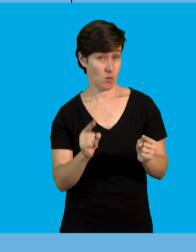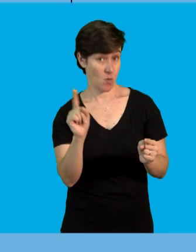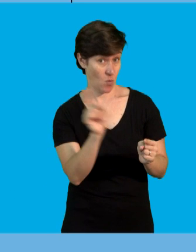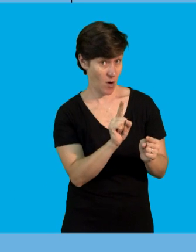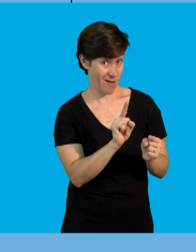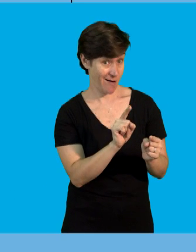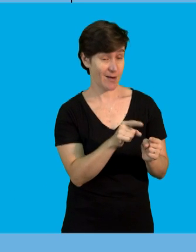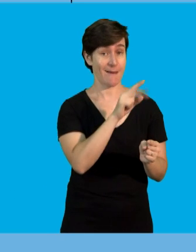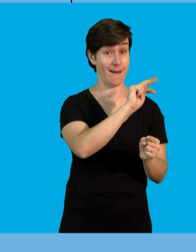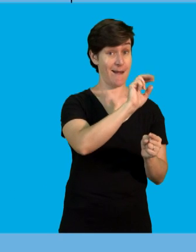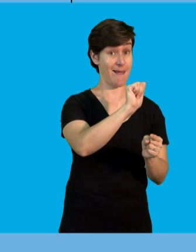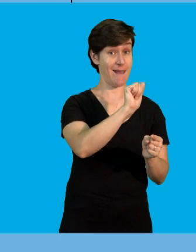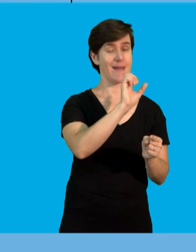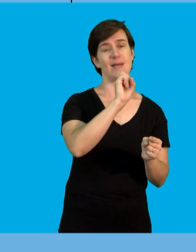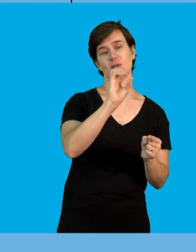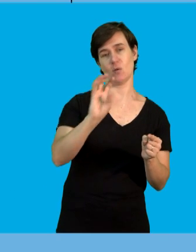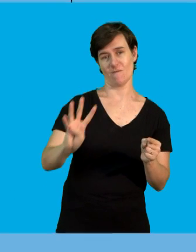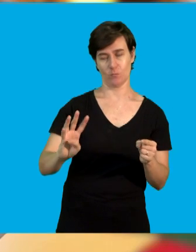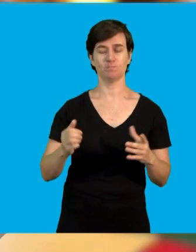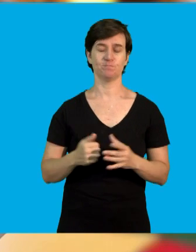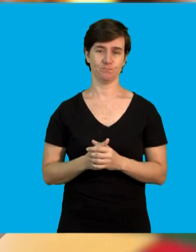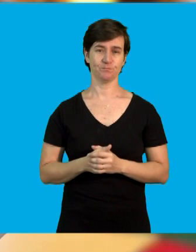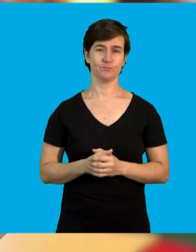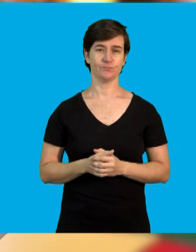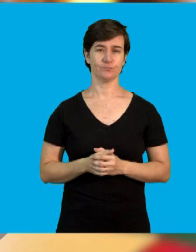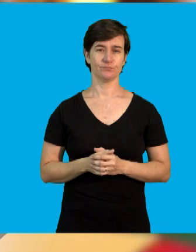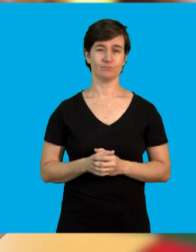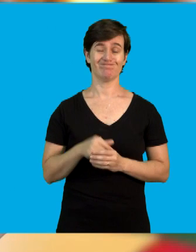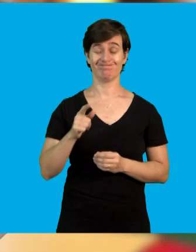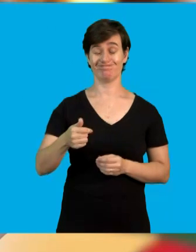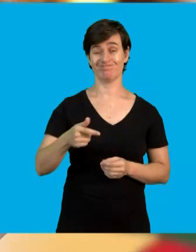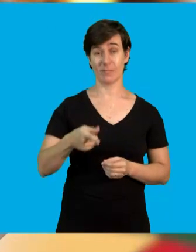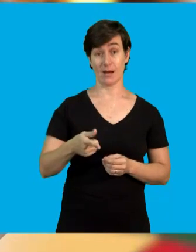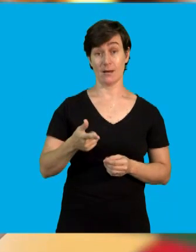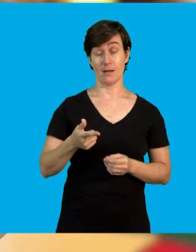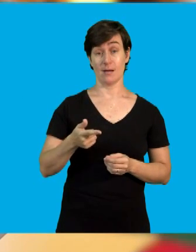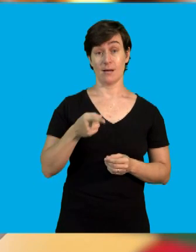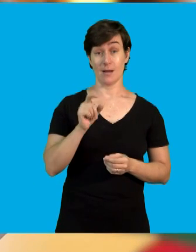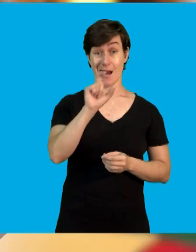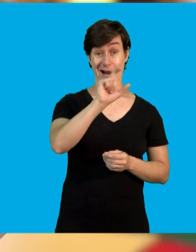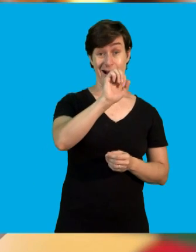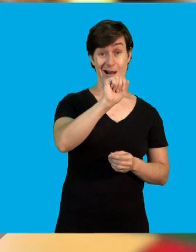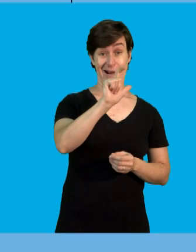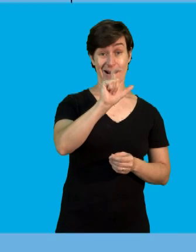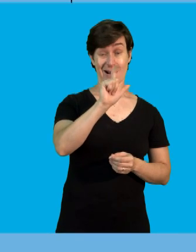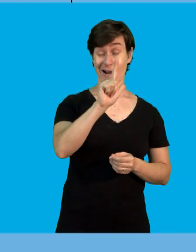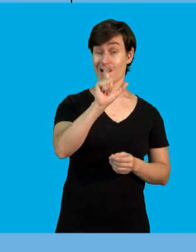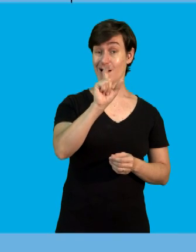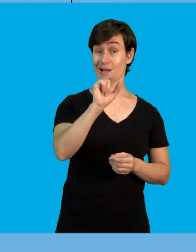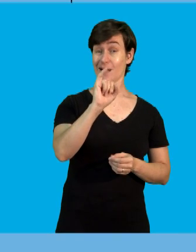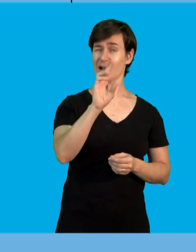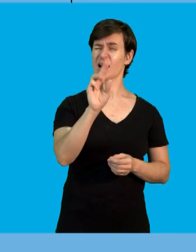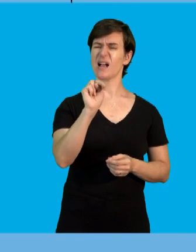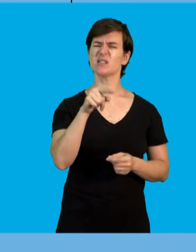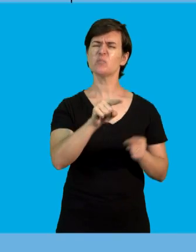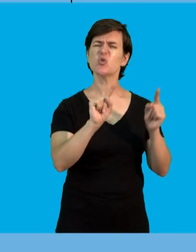symbol of this compound needs to have an Na and the SO4. And then the second last one, calcium.